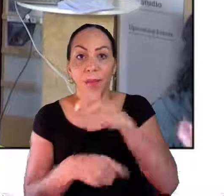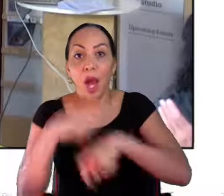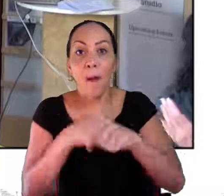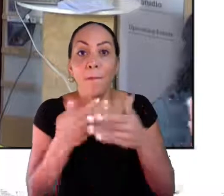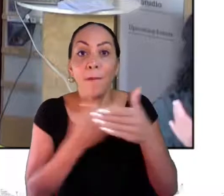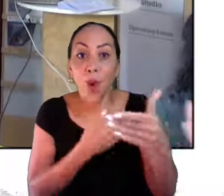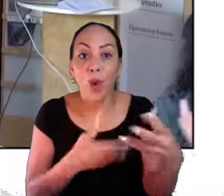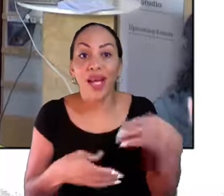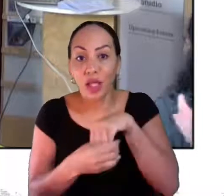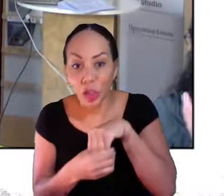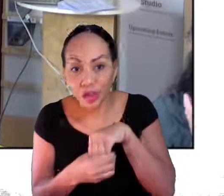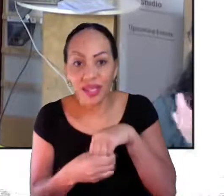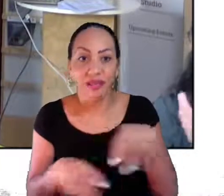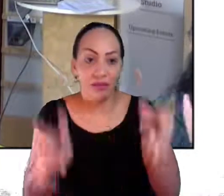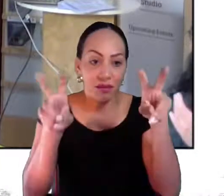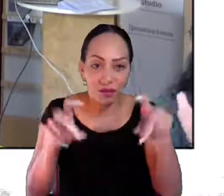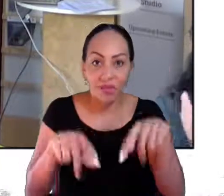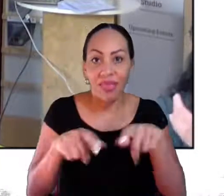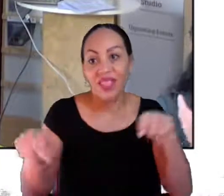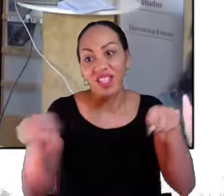welcome.